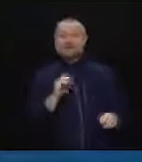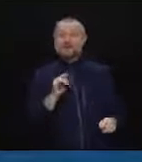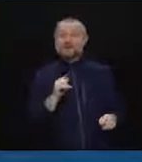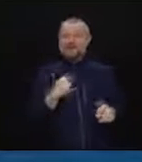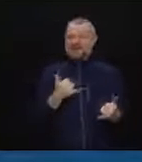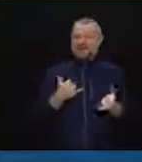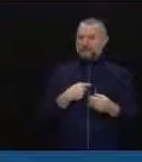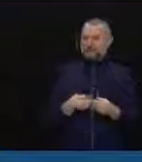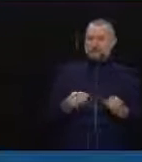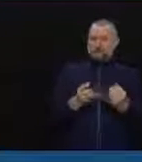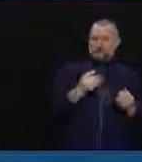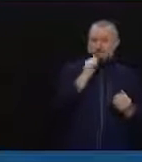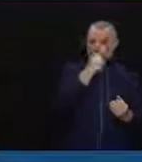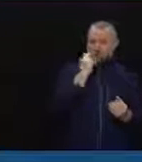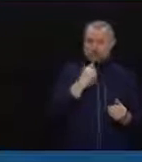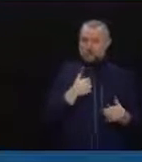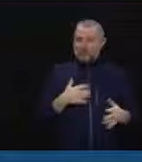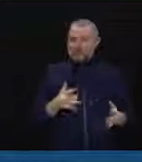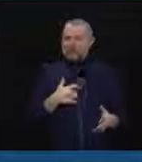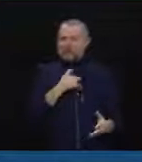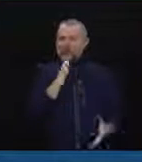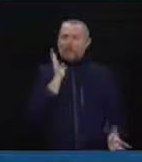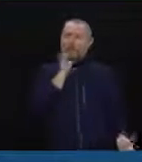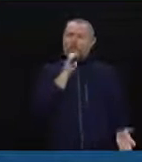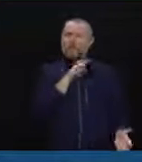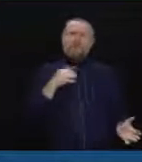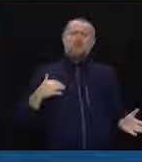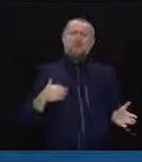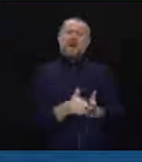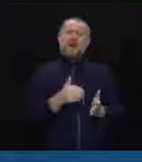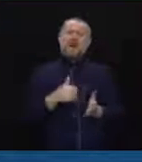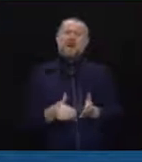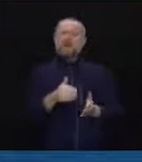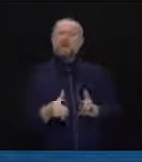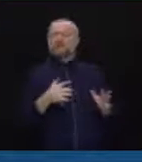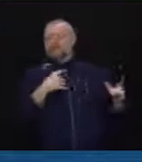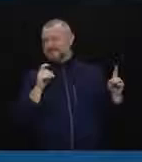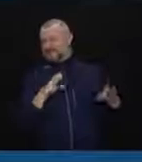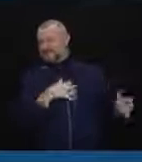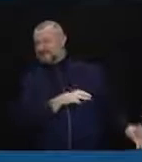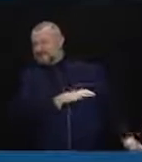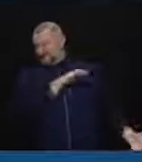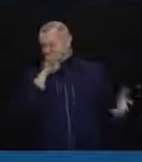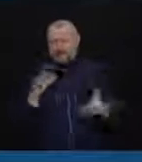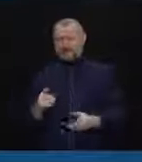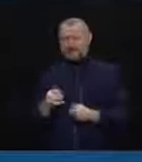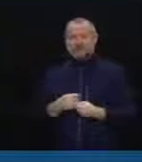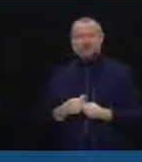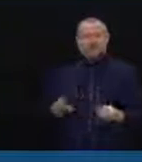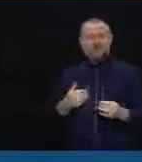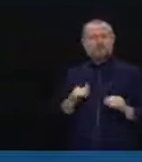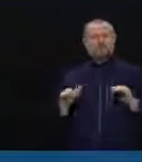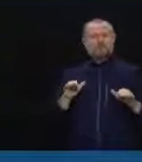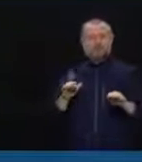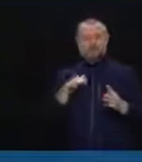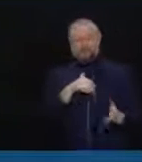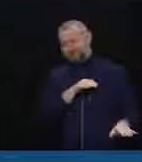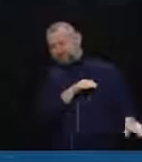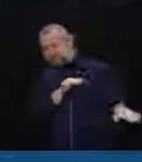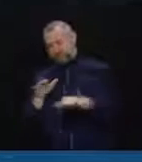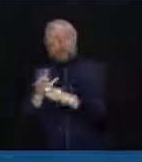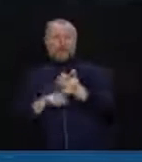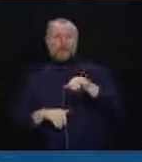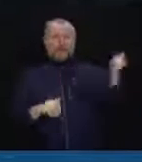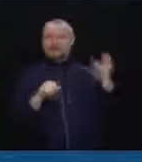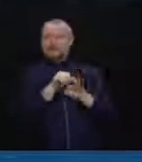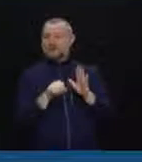of test kits we've amassed in a very short time, more than any state in the nation. And what are we doing with them? Getting them out to schools,